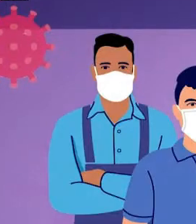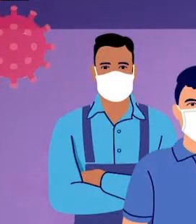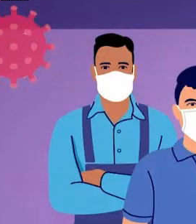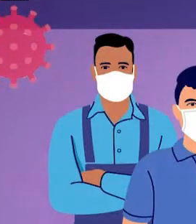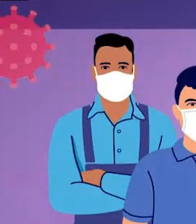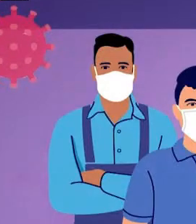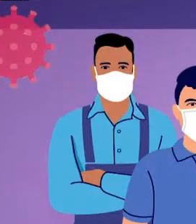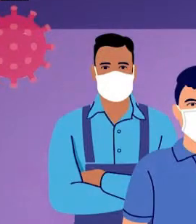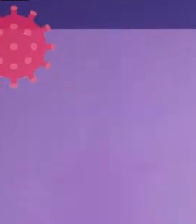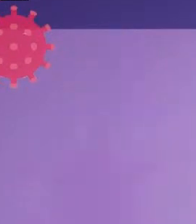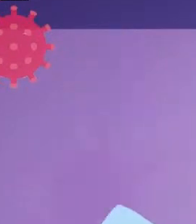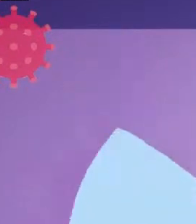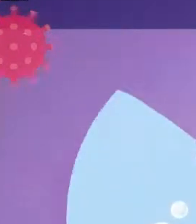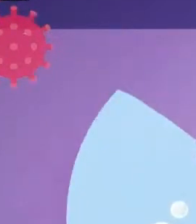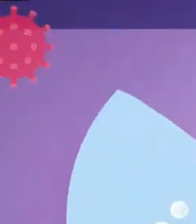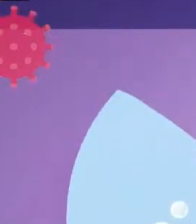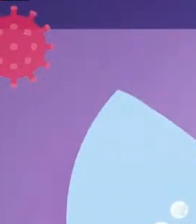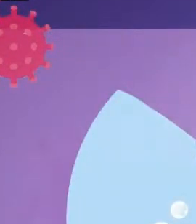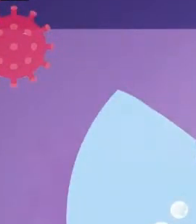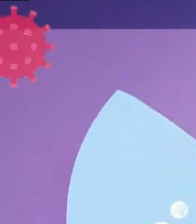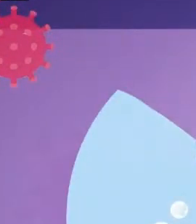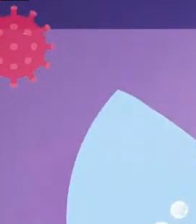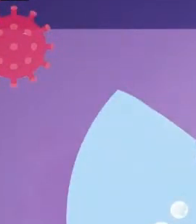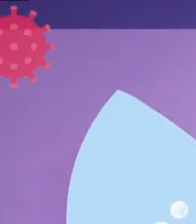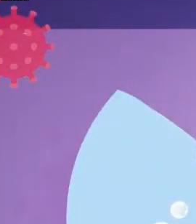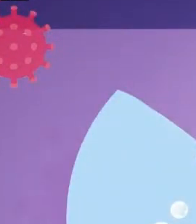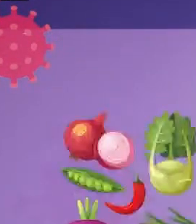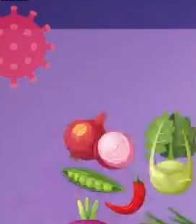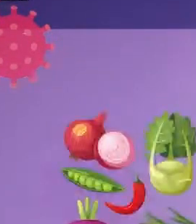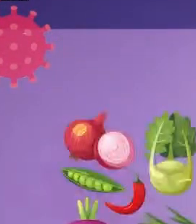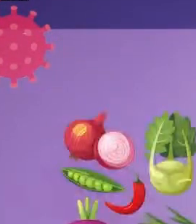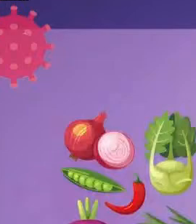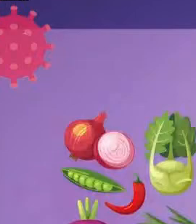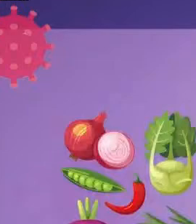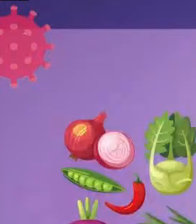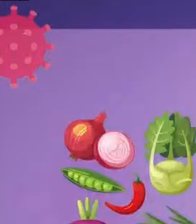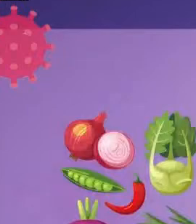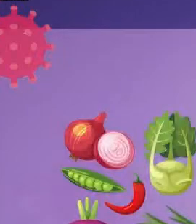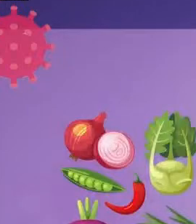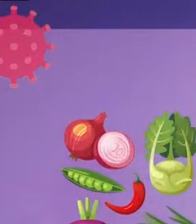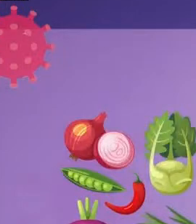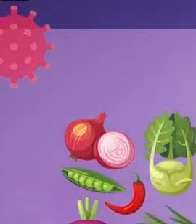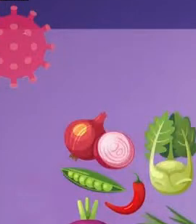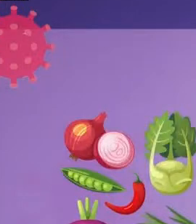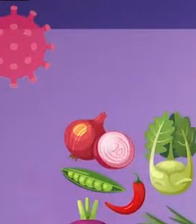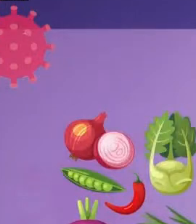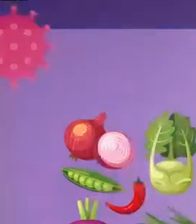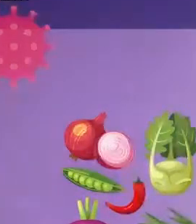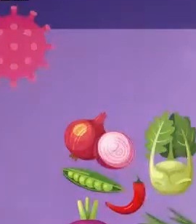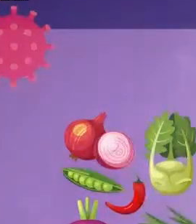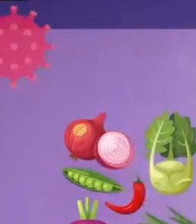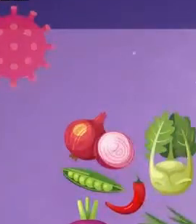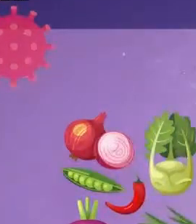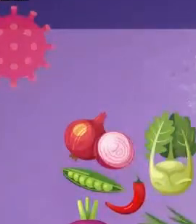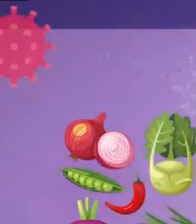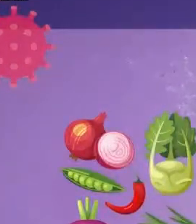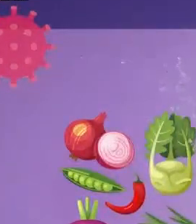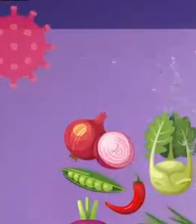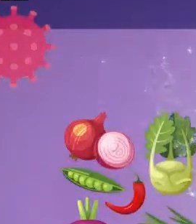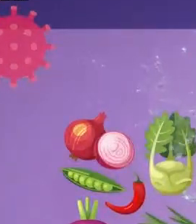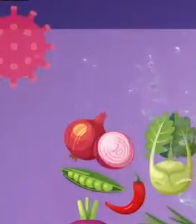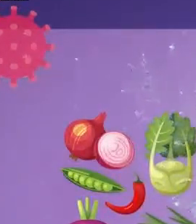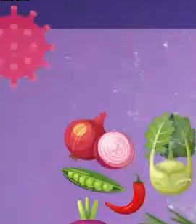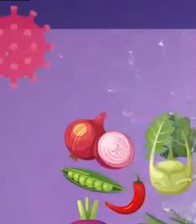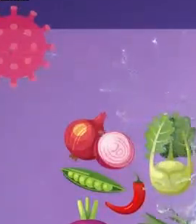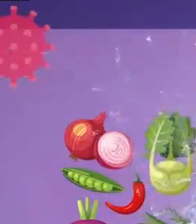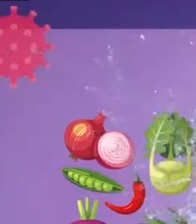mouth, nose, and eyes. Wash your hands immediately after removing. Rinse your produce. It's always a good idea, even when there's